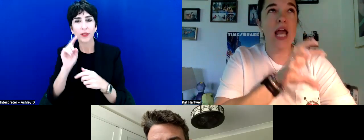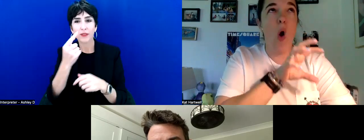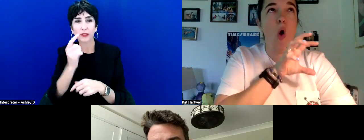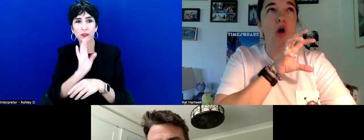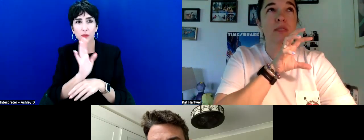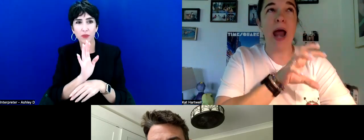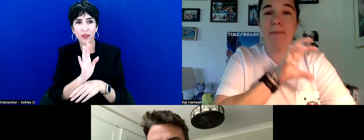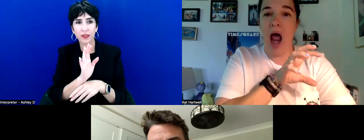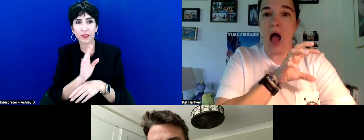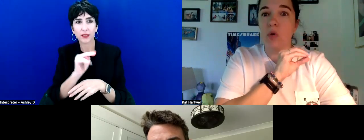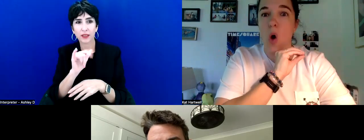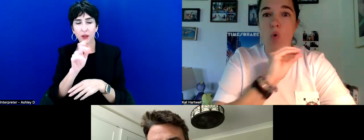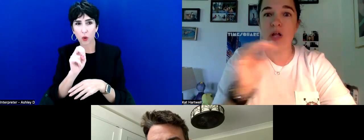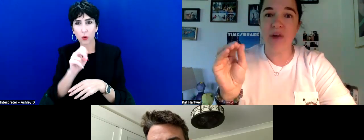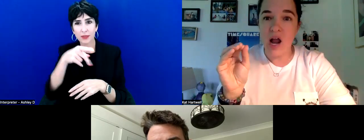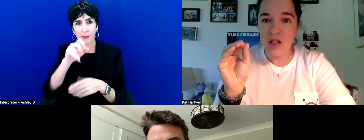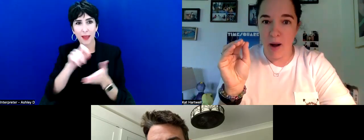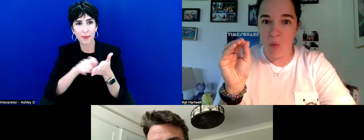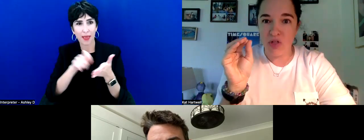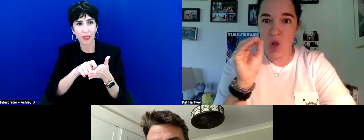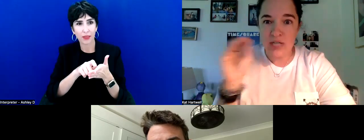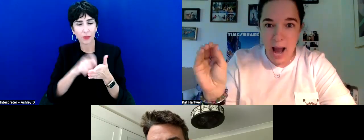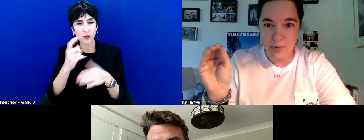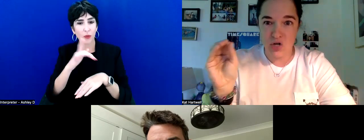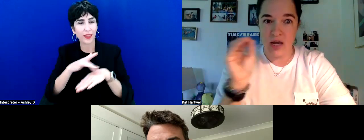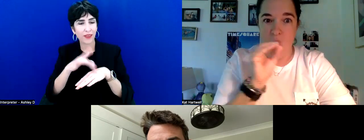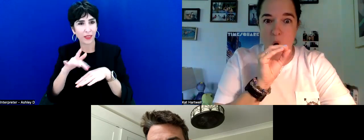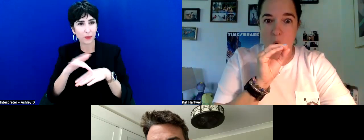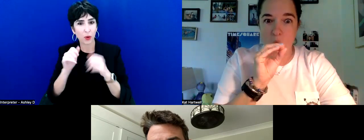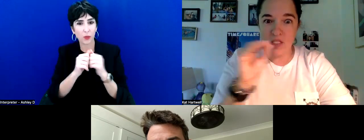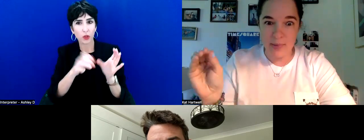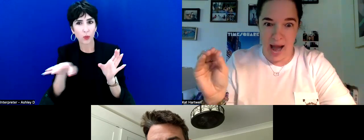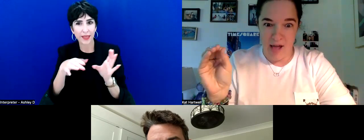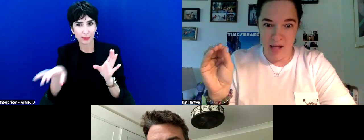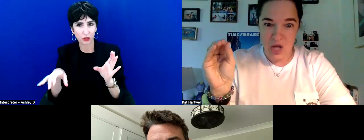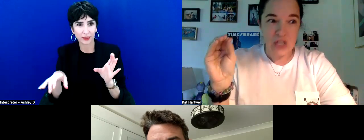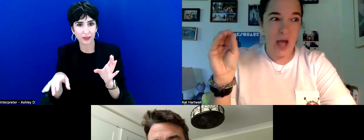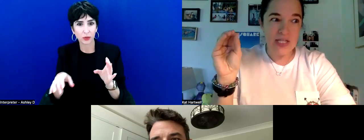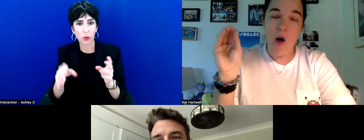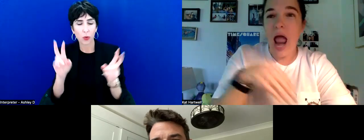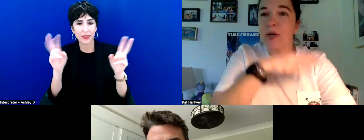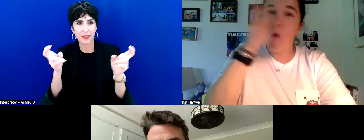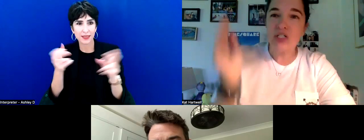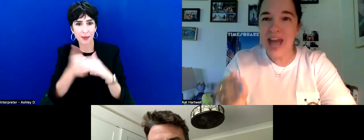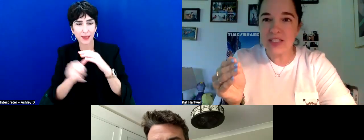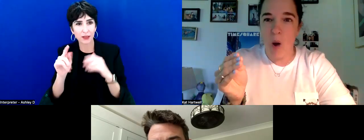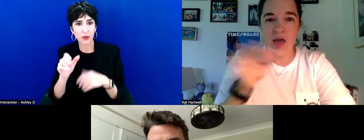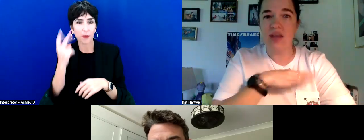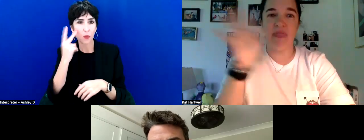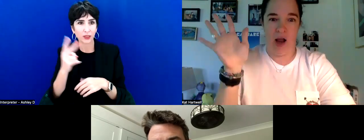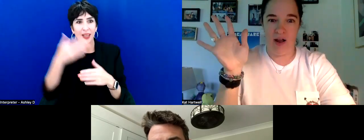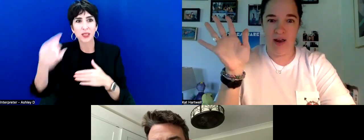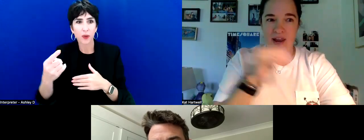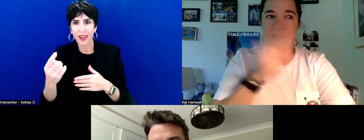one, Nicole Penpal, was only available with closed caption or subtitles. So I was like, okay, I'm gonna watch the next